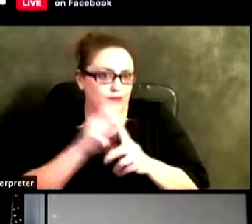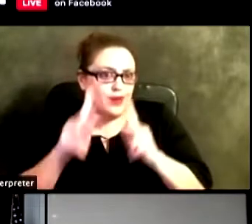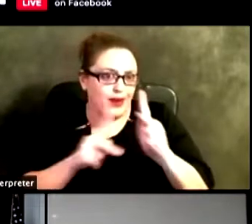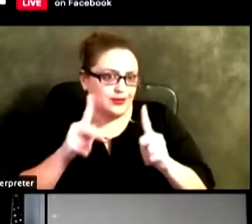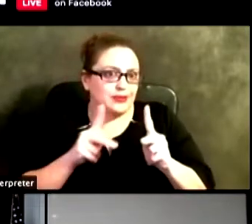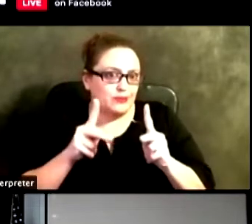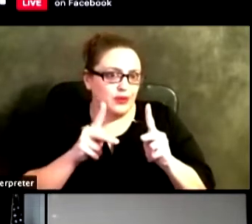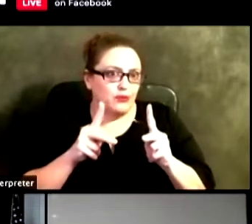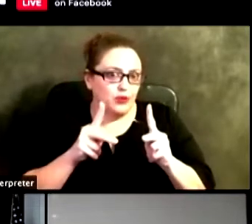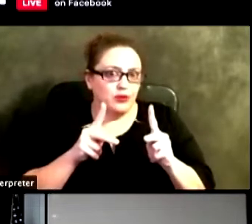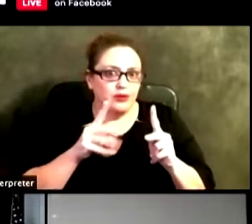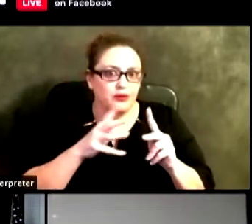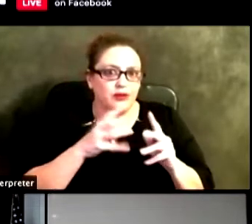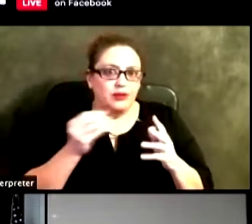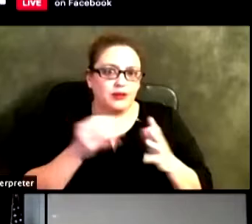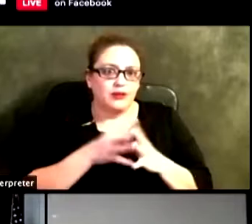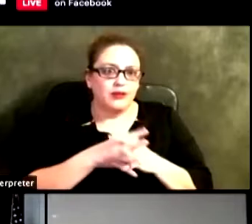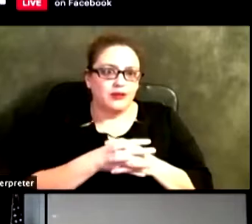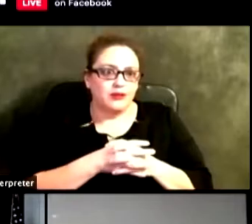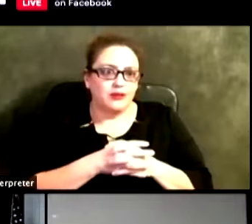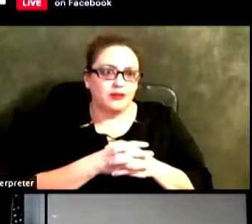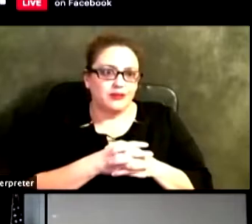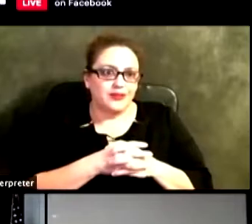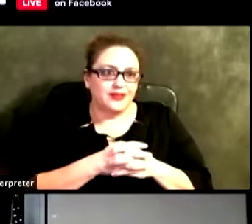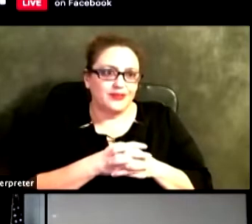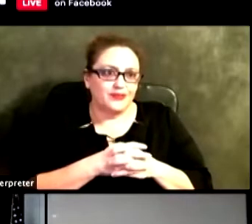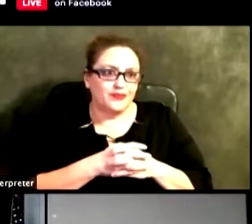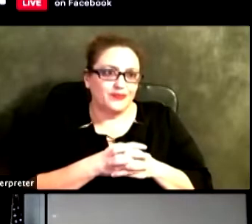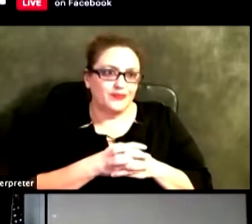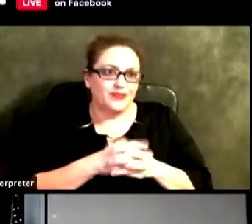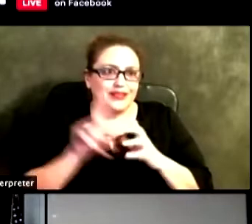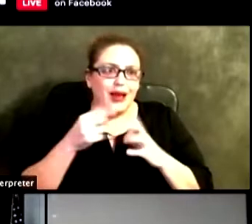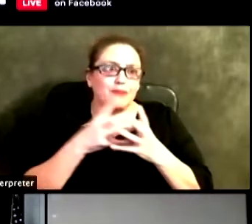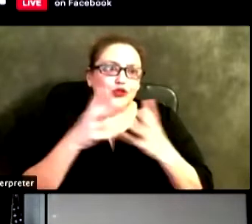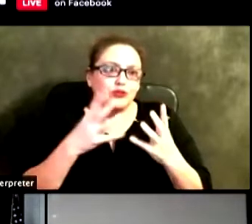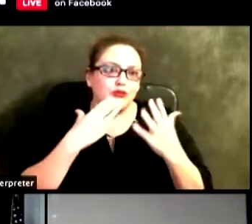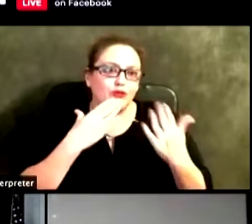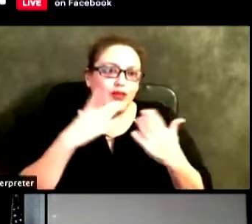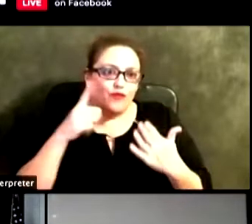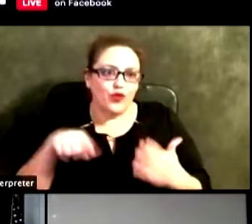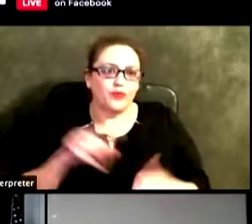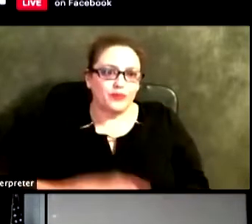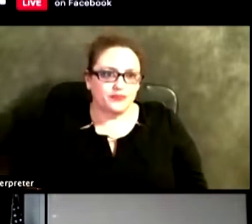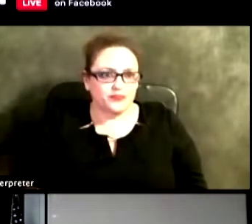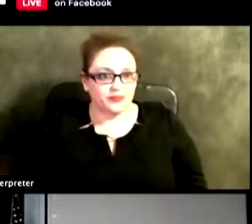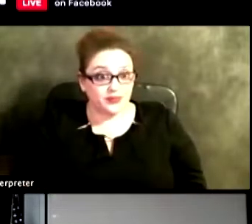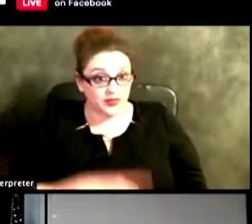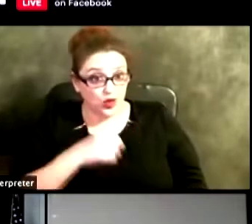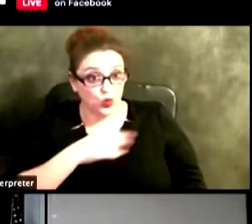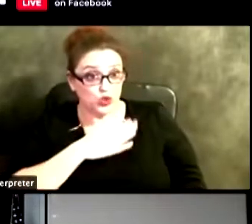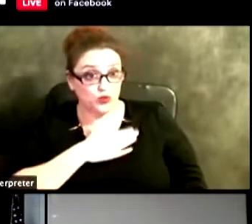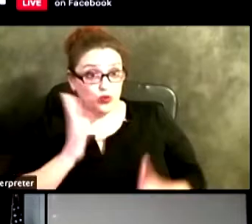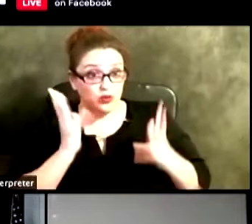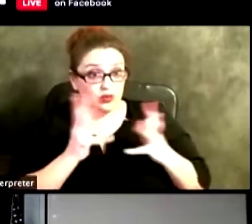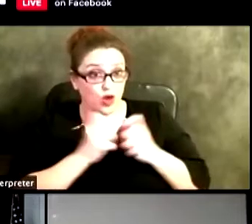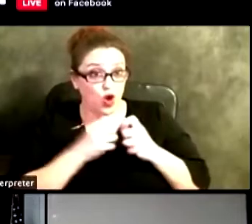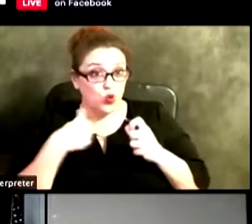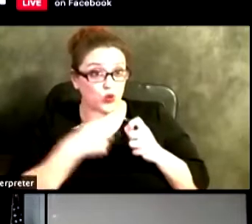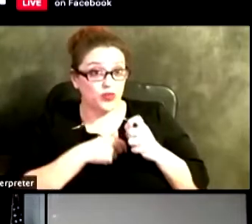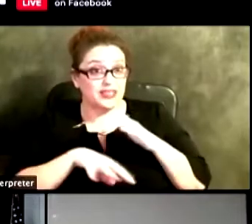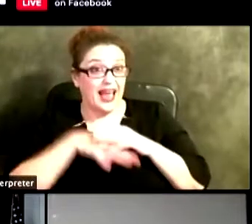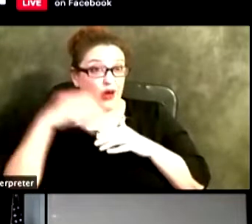But the police, I'm just so thankful for them. Well, would you be willing to talk with us offline so we can maybe get